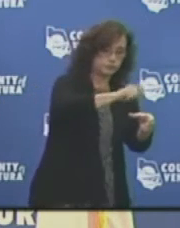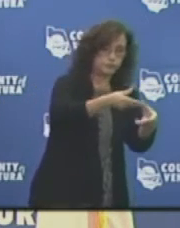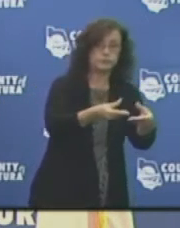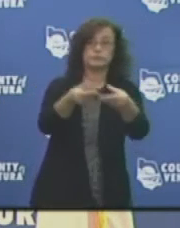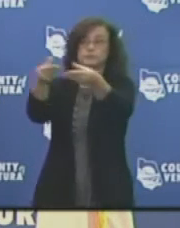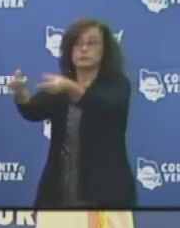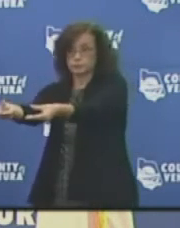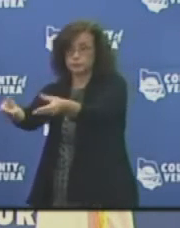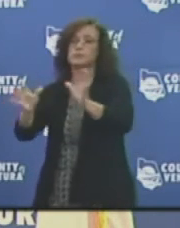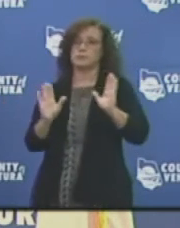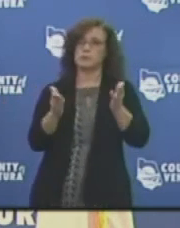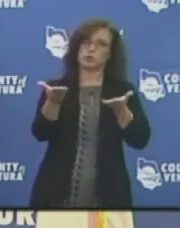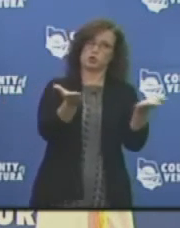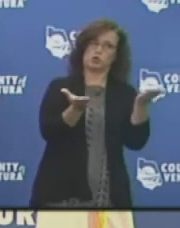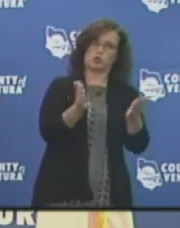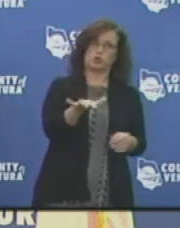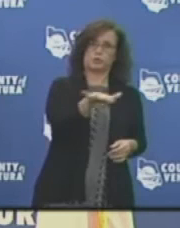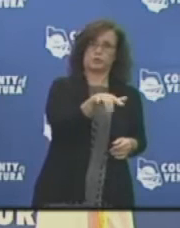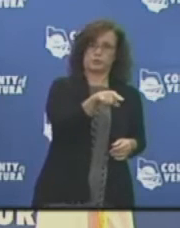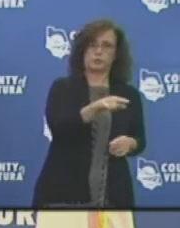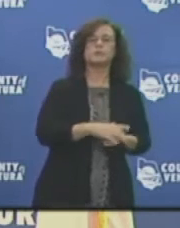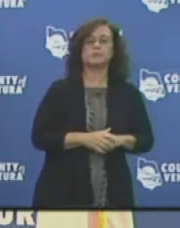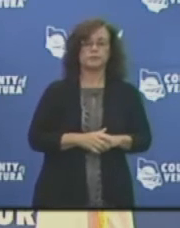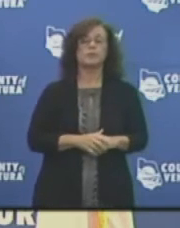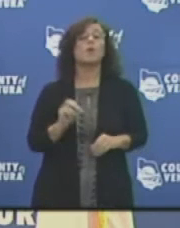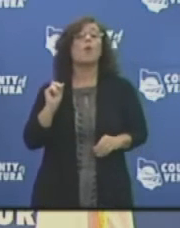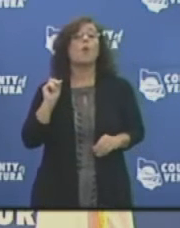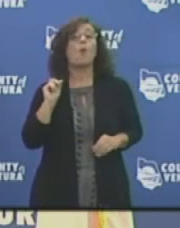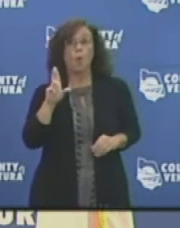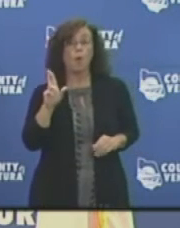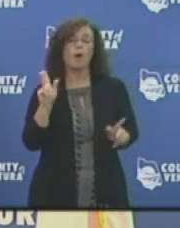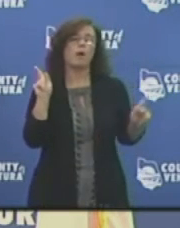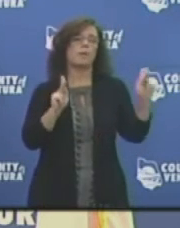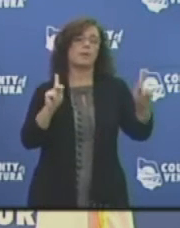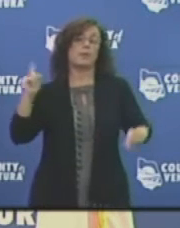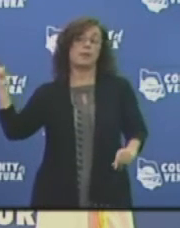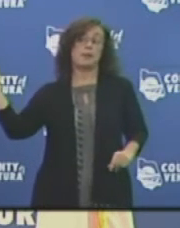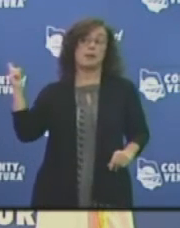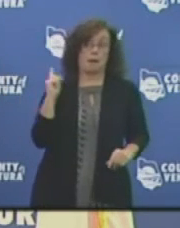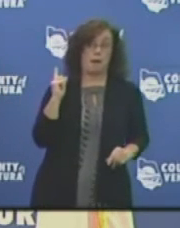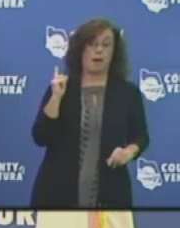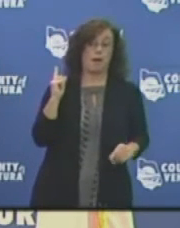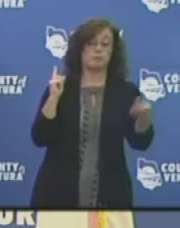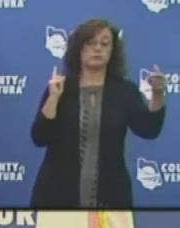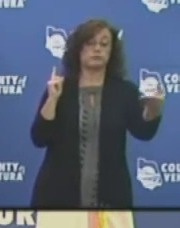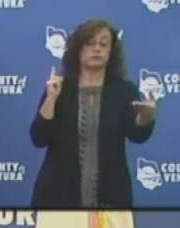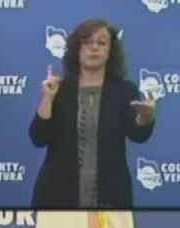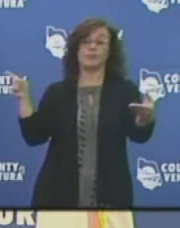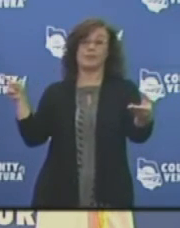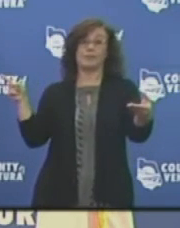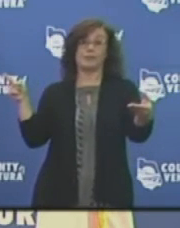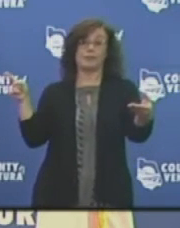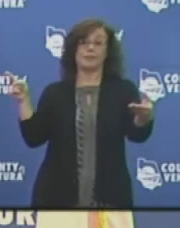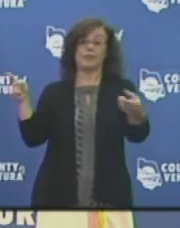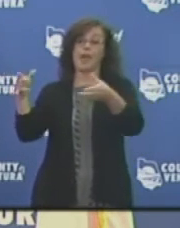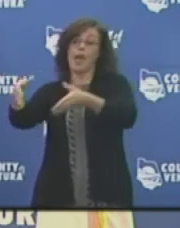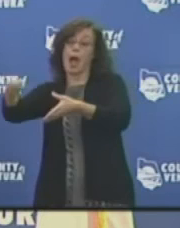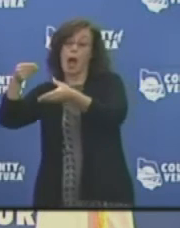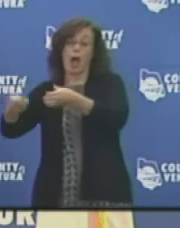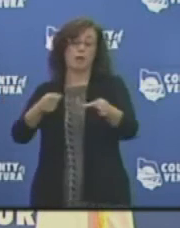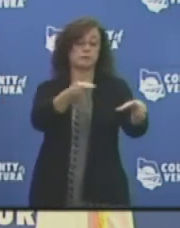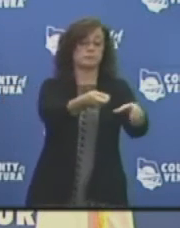Or better yet, having people come up one at a time to have that server put the individual servings on their